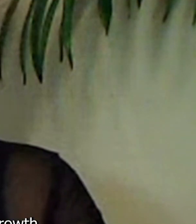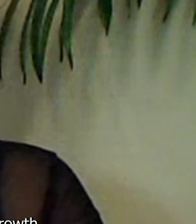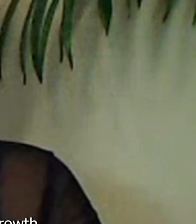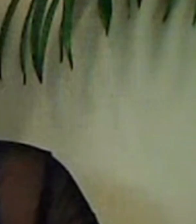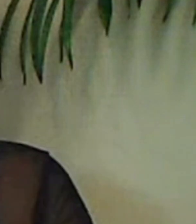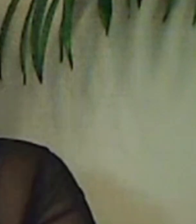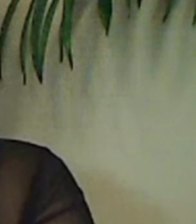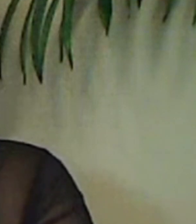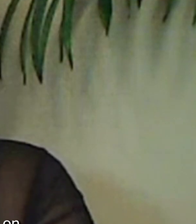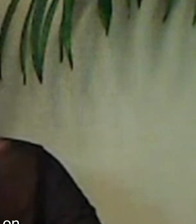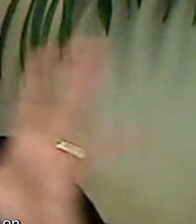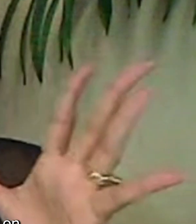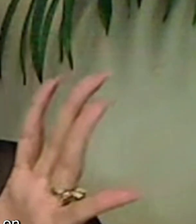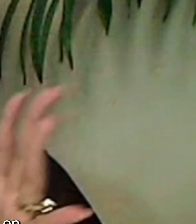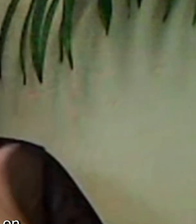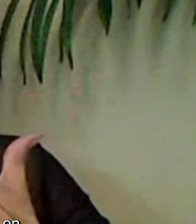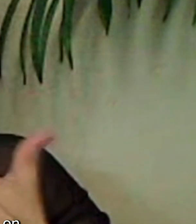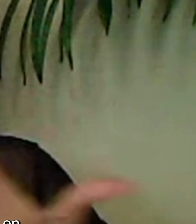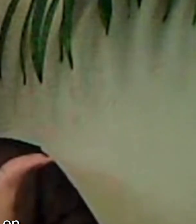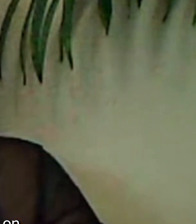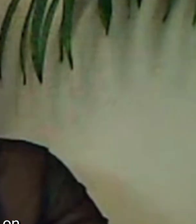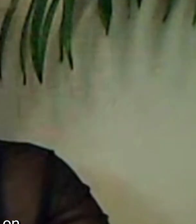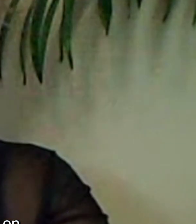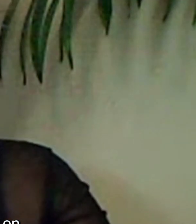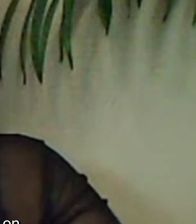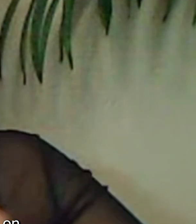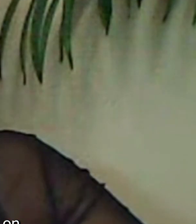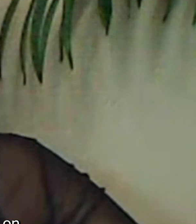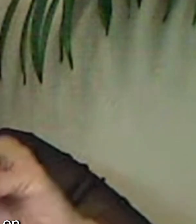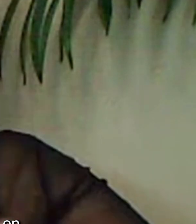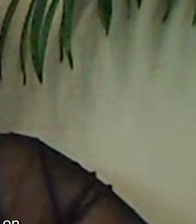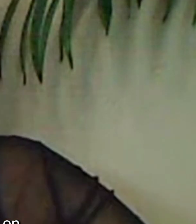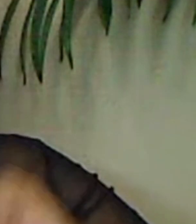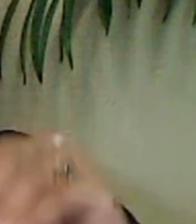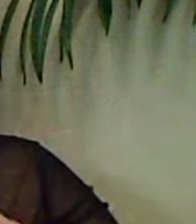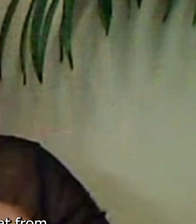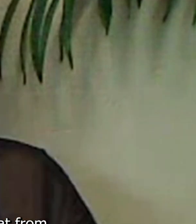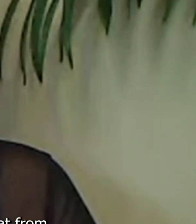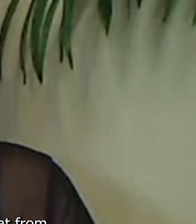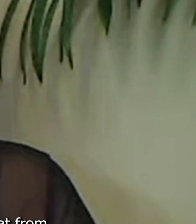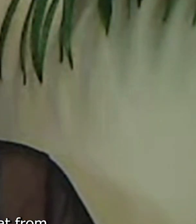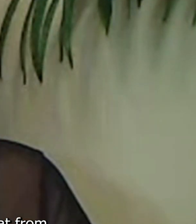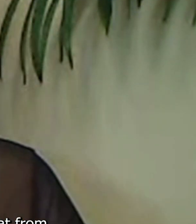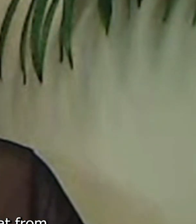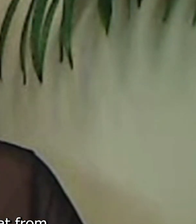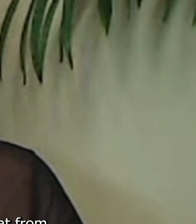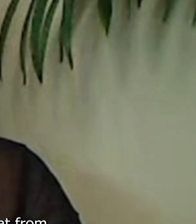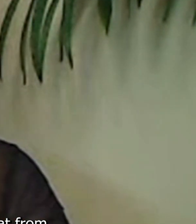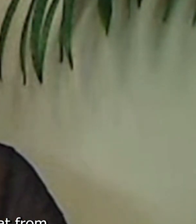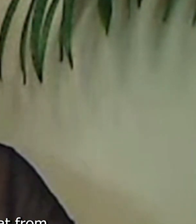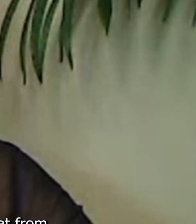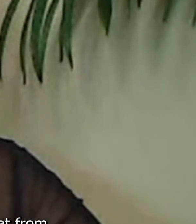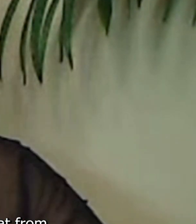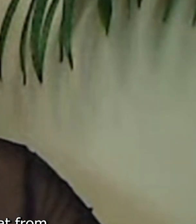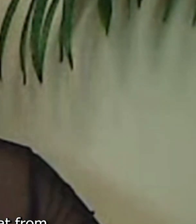professional growth. So, whatever the barriers are, I move on. But thank you for the words, and I